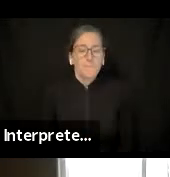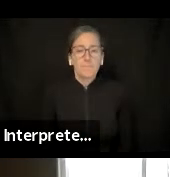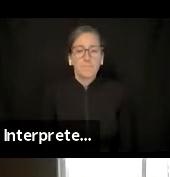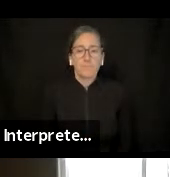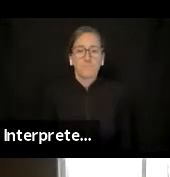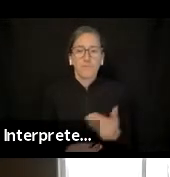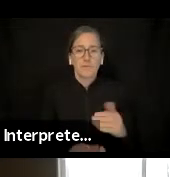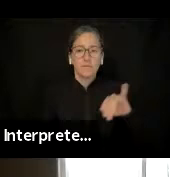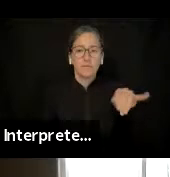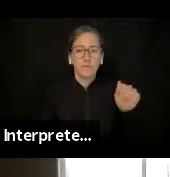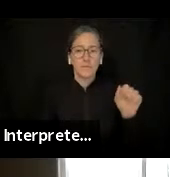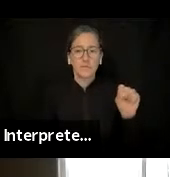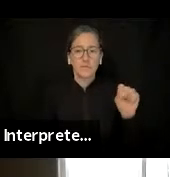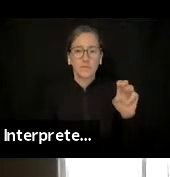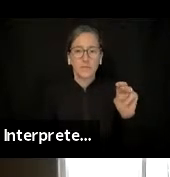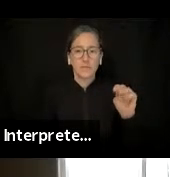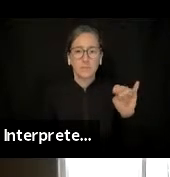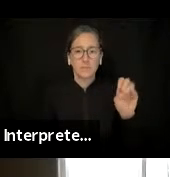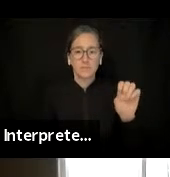Jasmine?